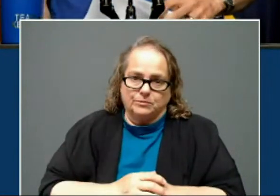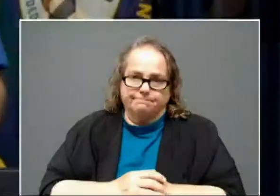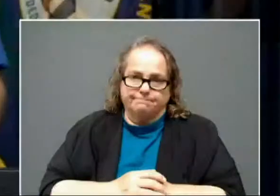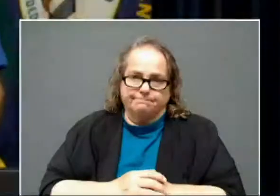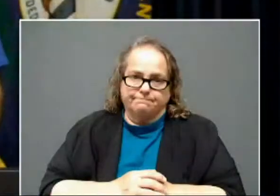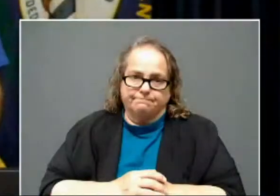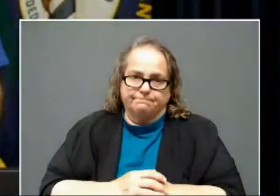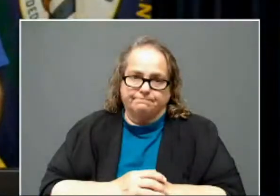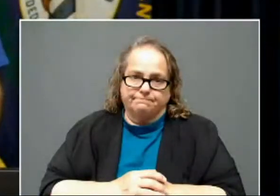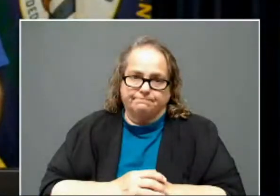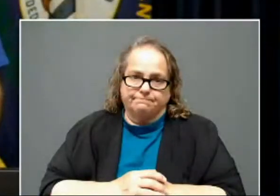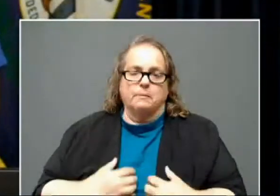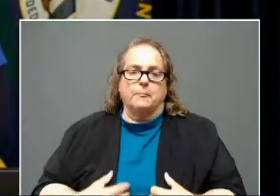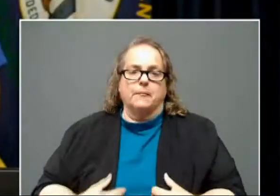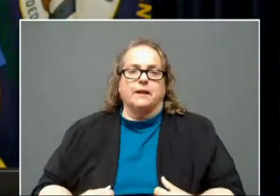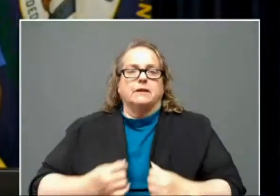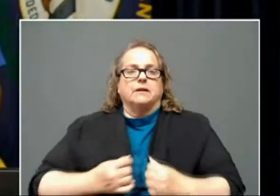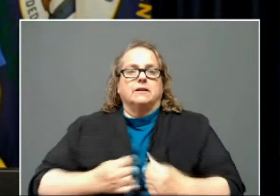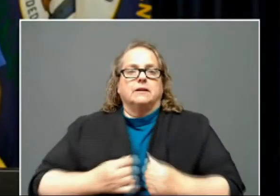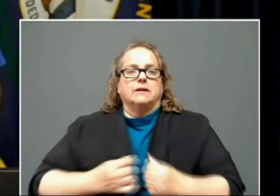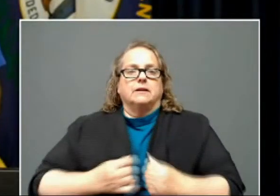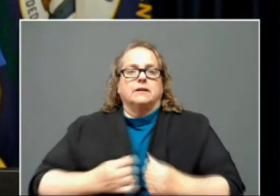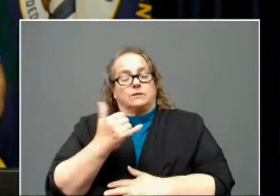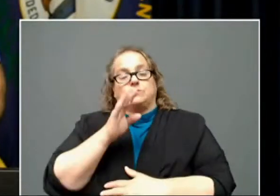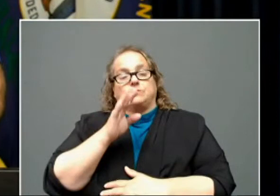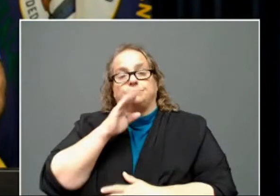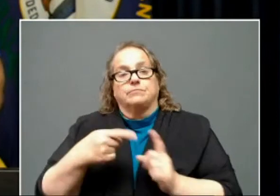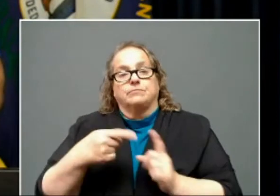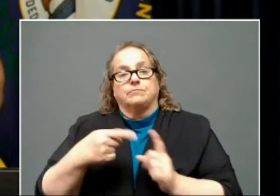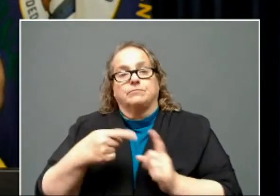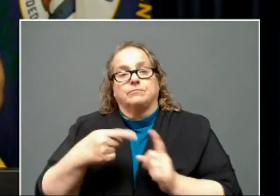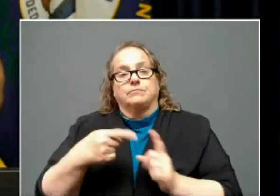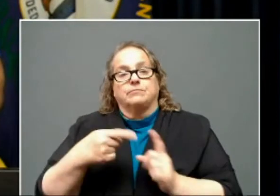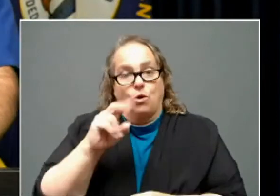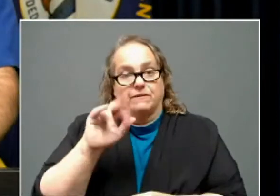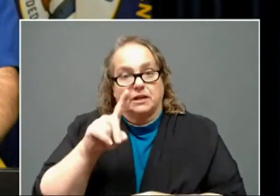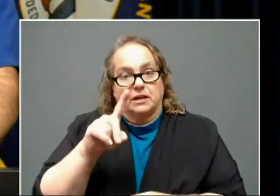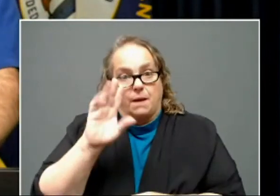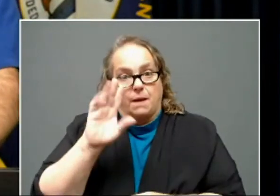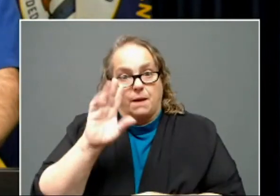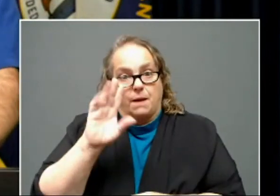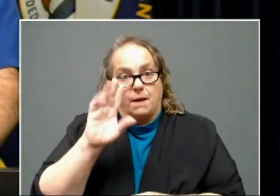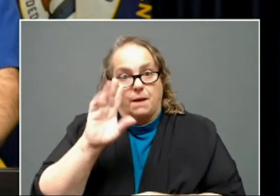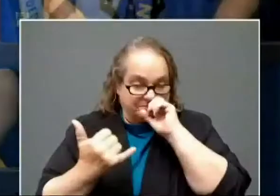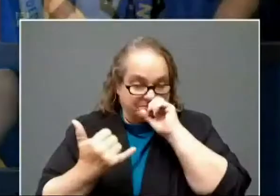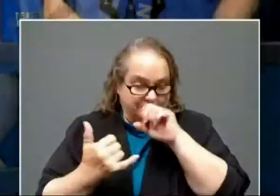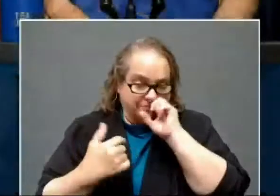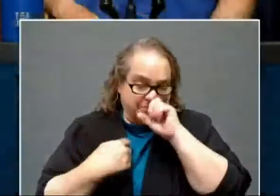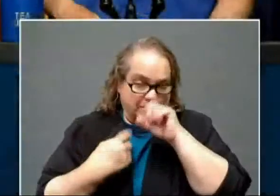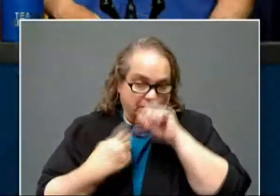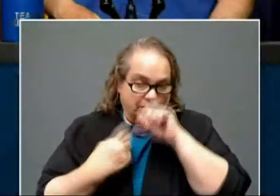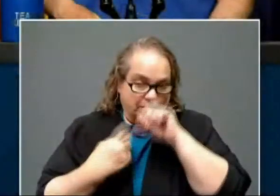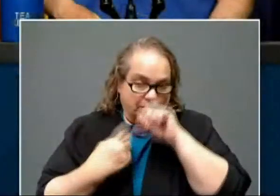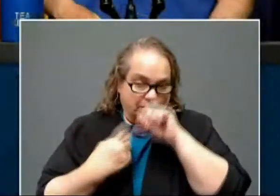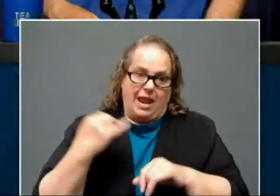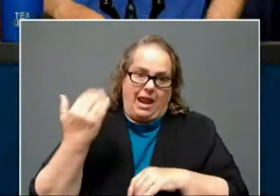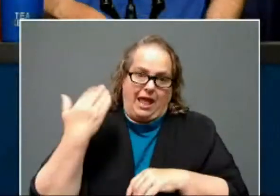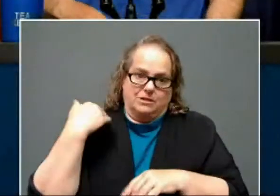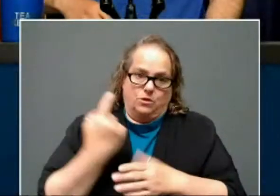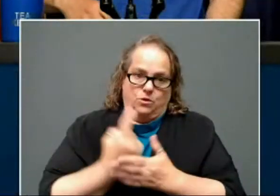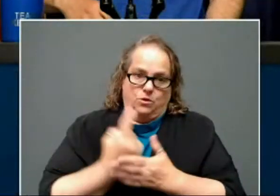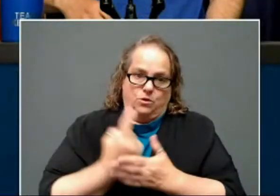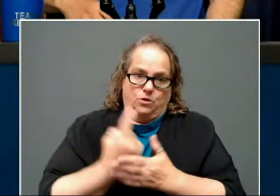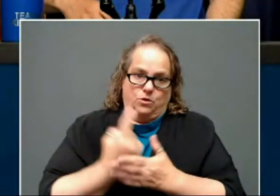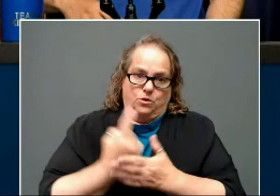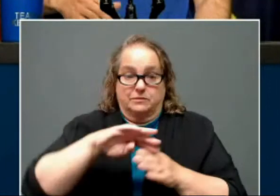All right, let's move into our COVID update. Let's first look back on this last week. Let's start with our stair-stepper